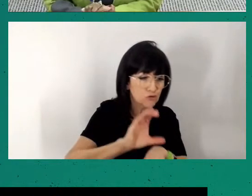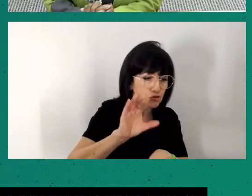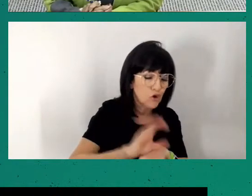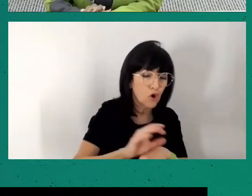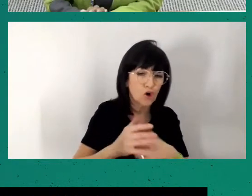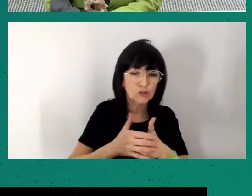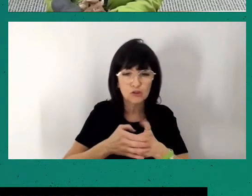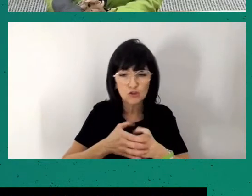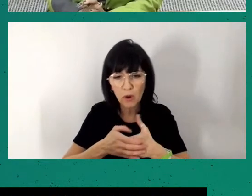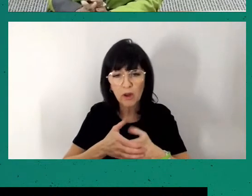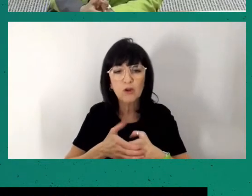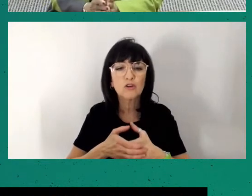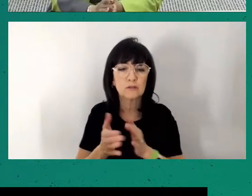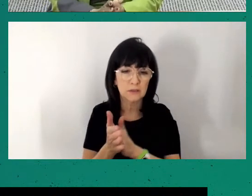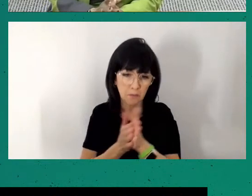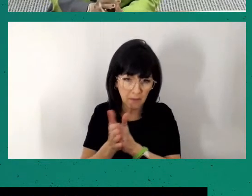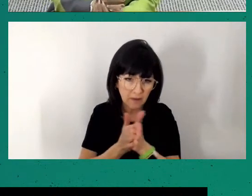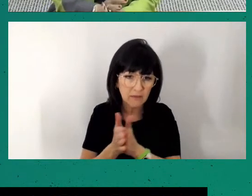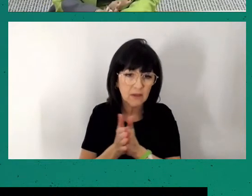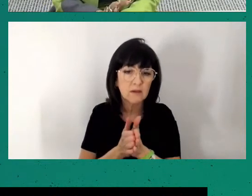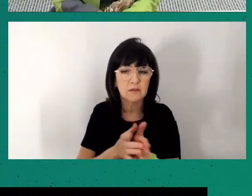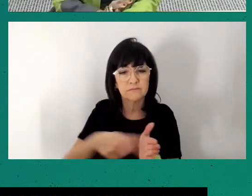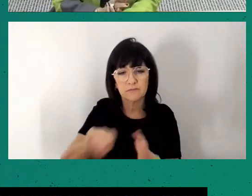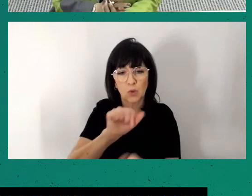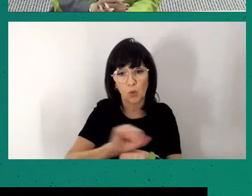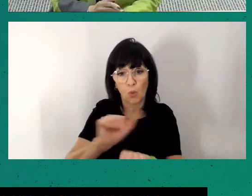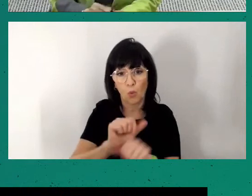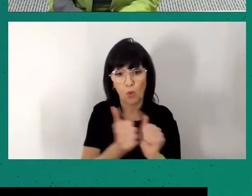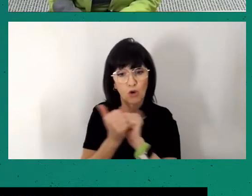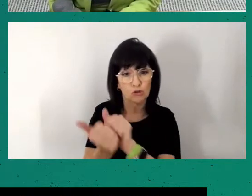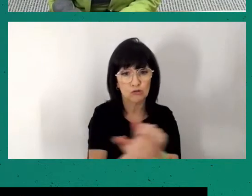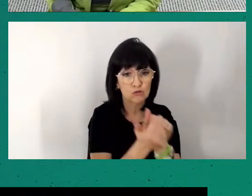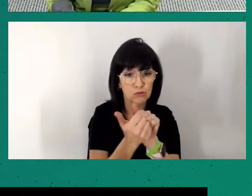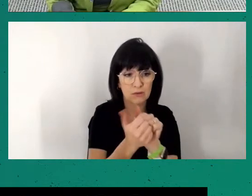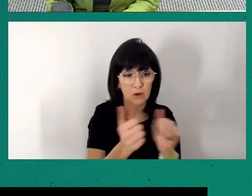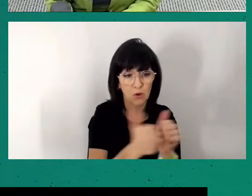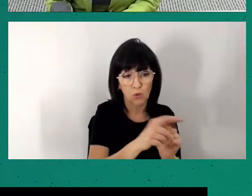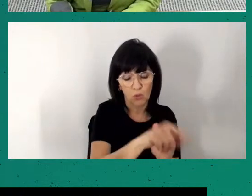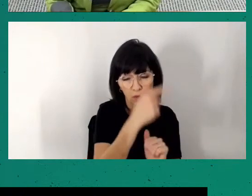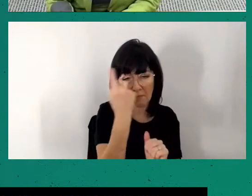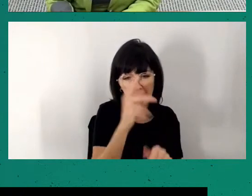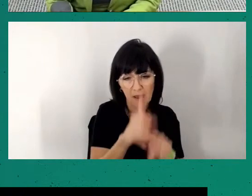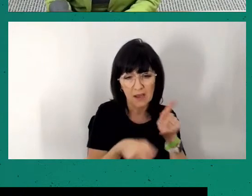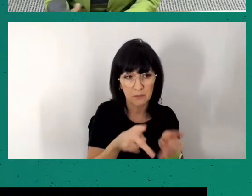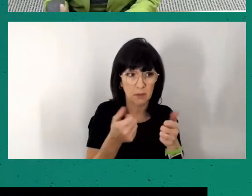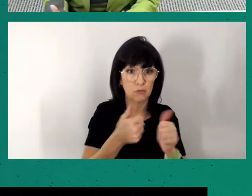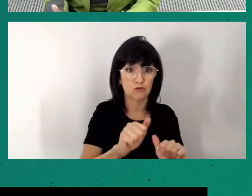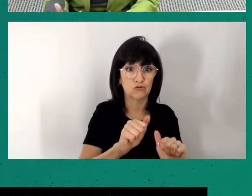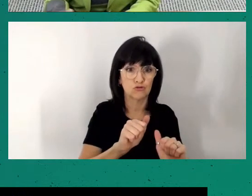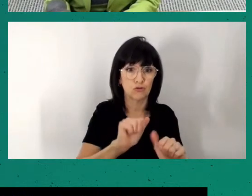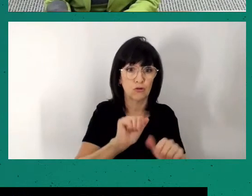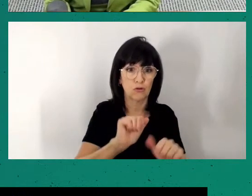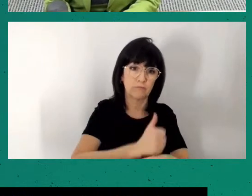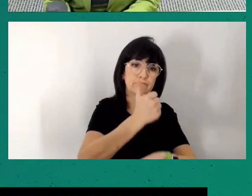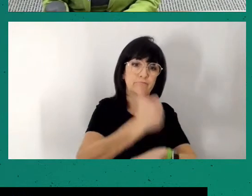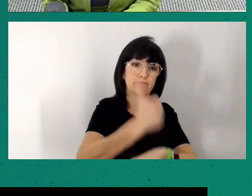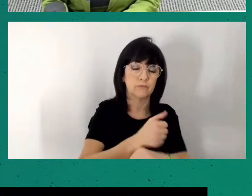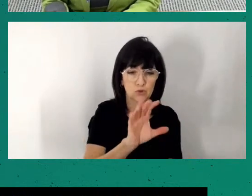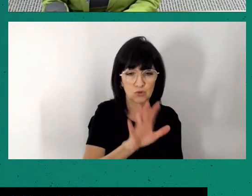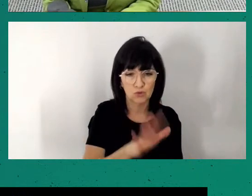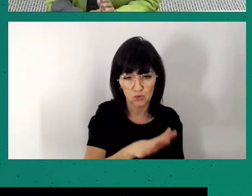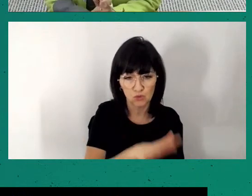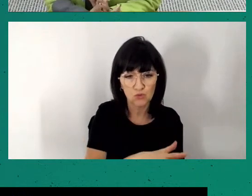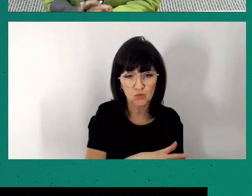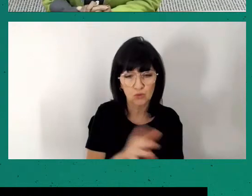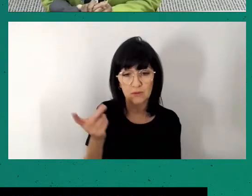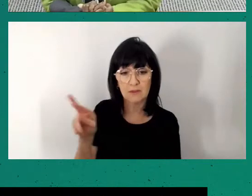Methodists who really worked together with the Black people in order to establish schools. Dr. Skelcher also